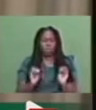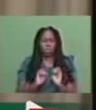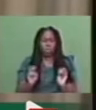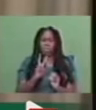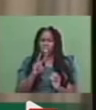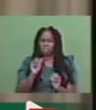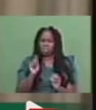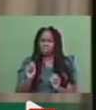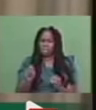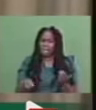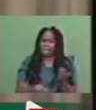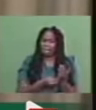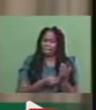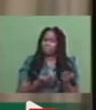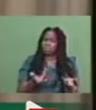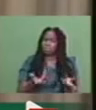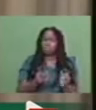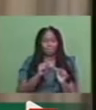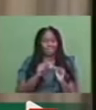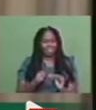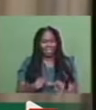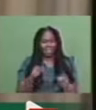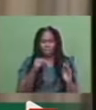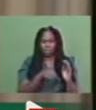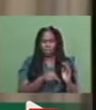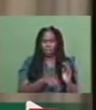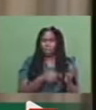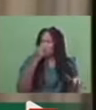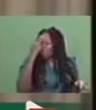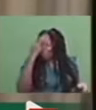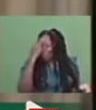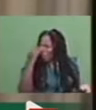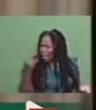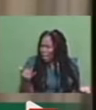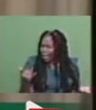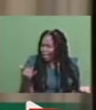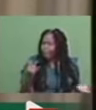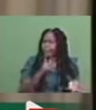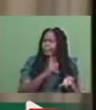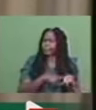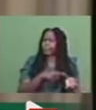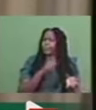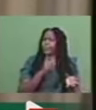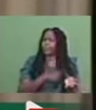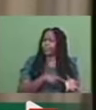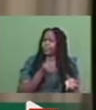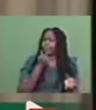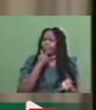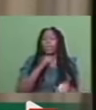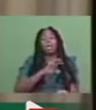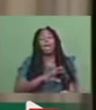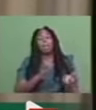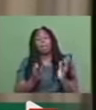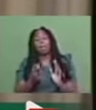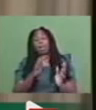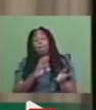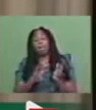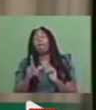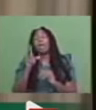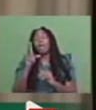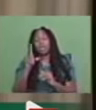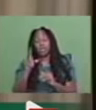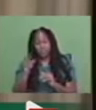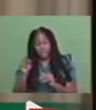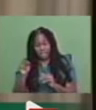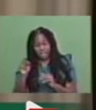compare fiscal 2015, or last year in office, to fiscal 2019, no